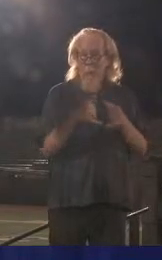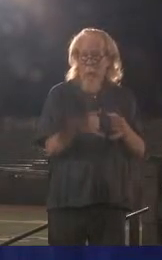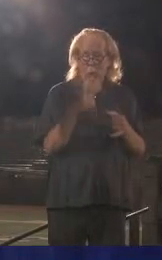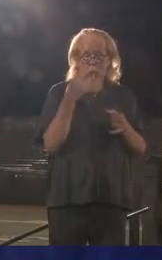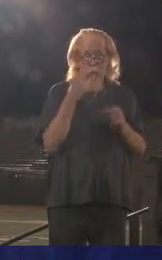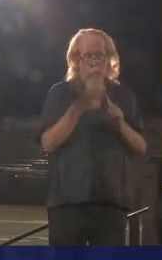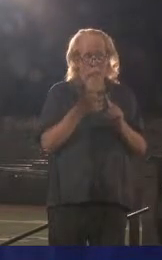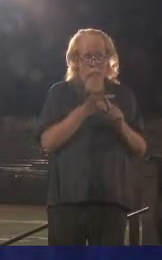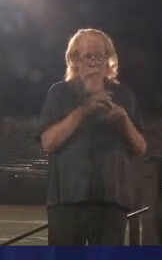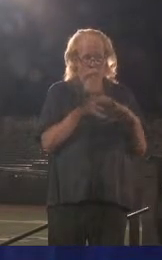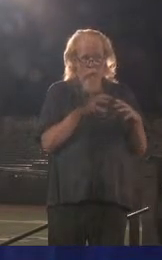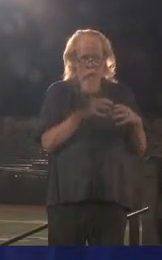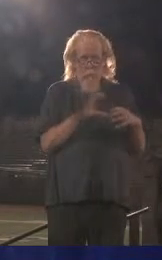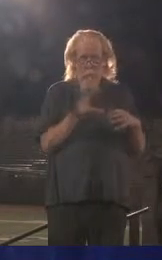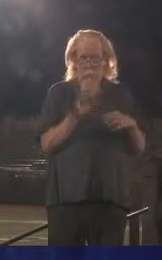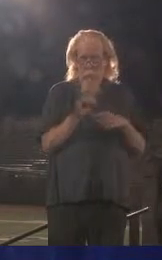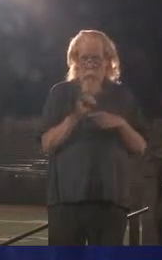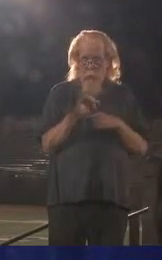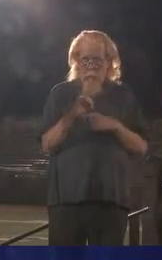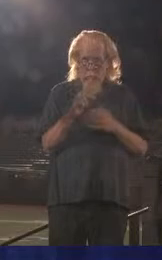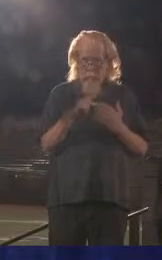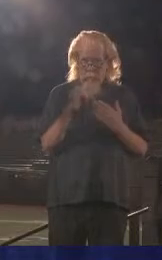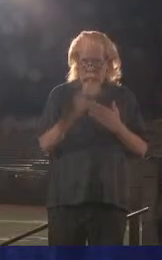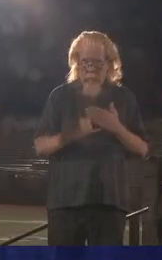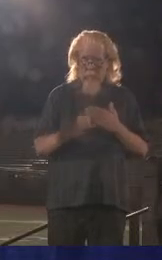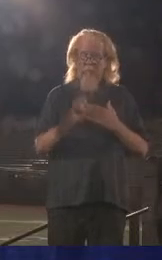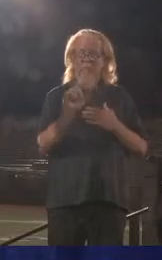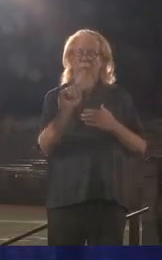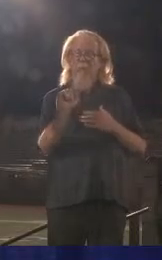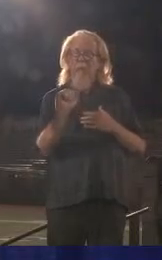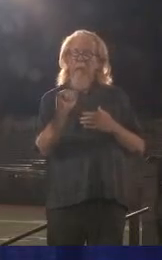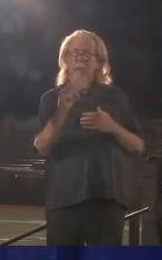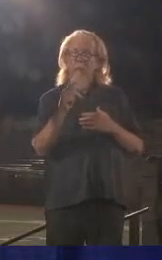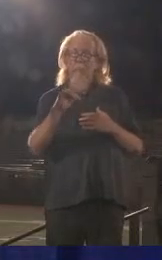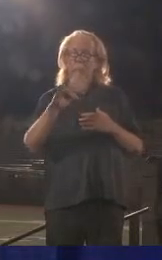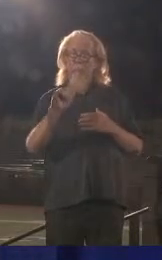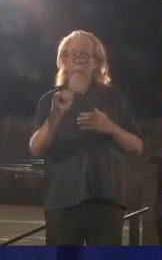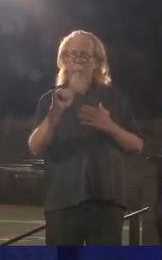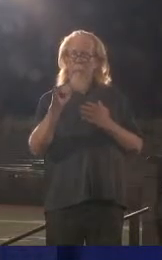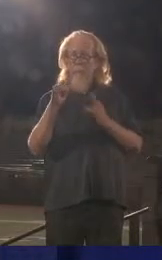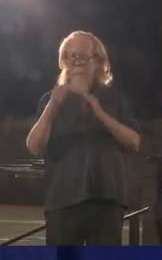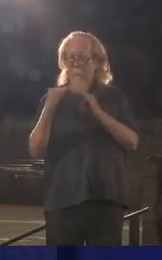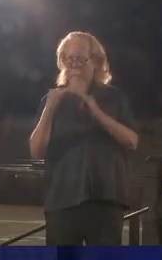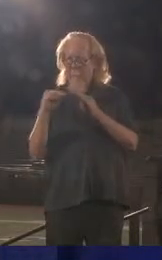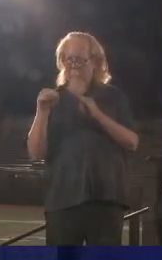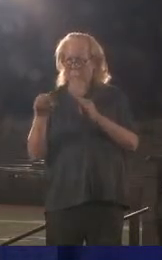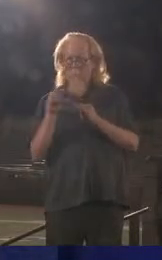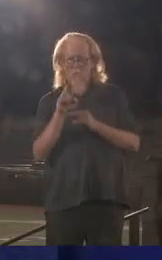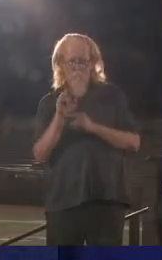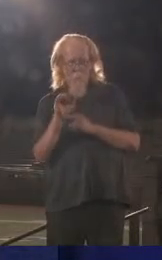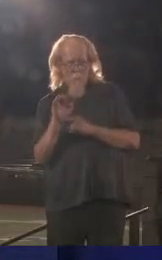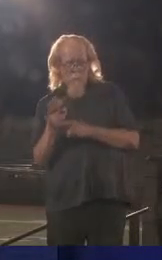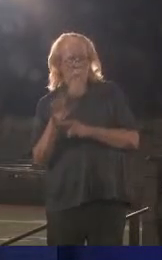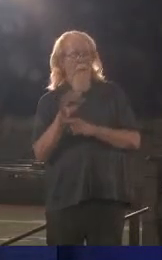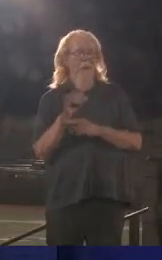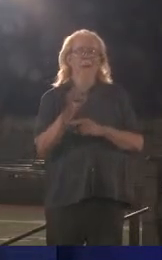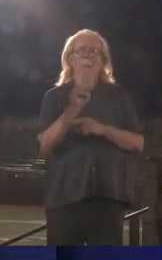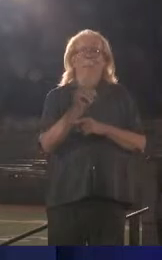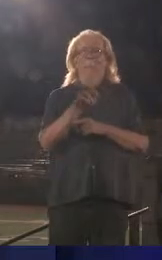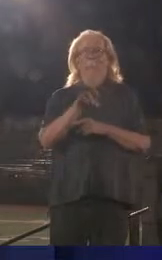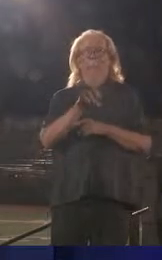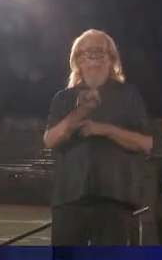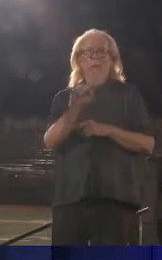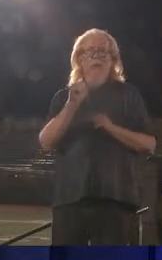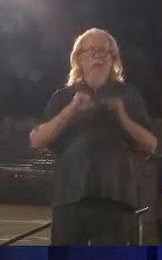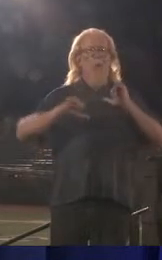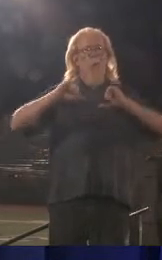college admissions and equity from the Tapia Camps at Rice University, and she won Ms. Showtime from the